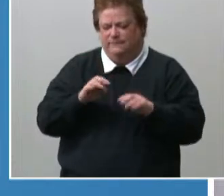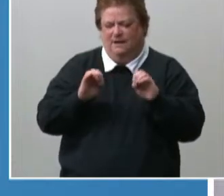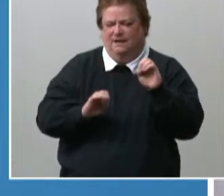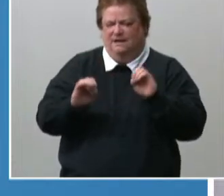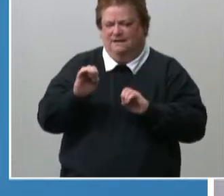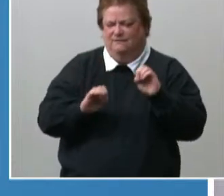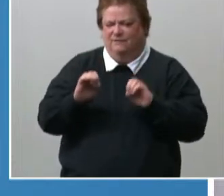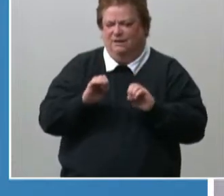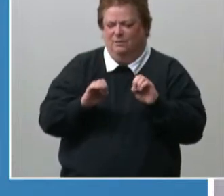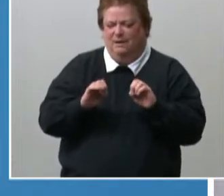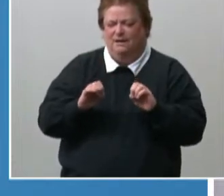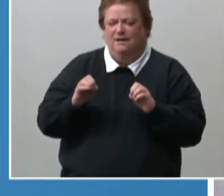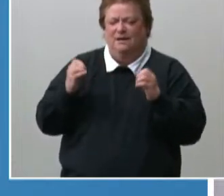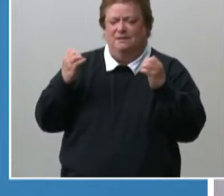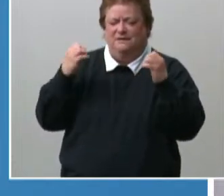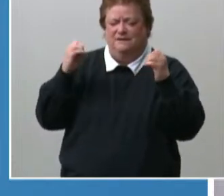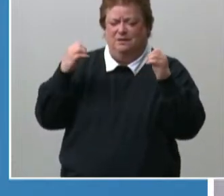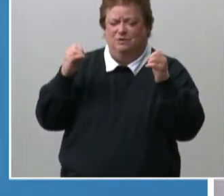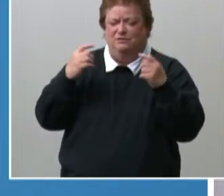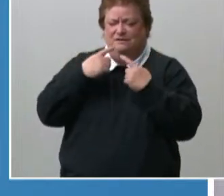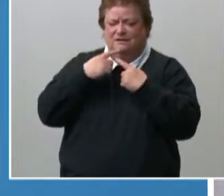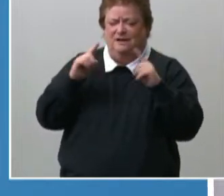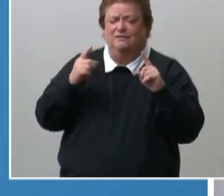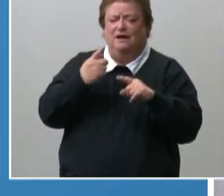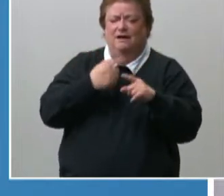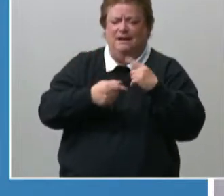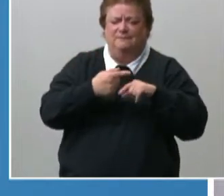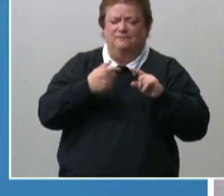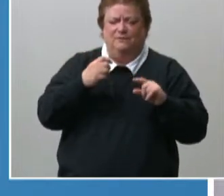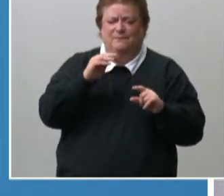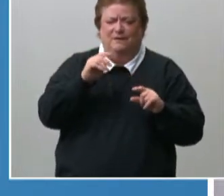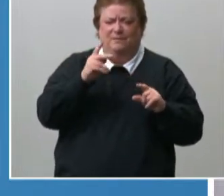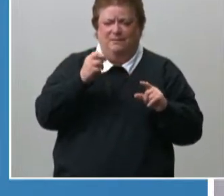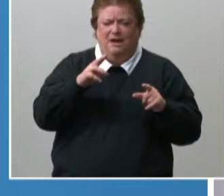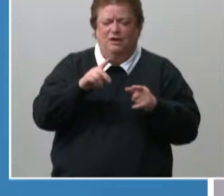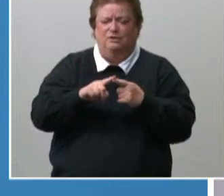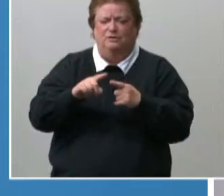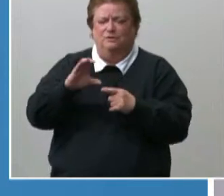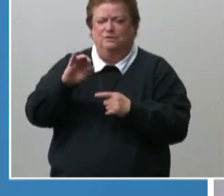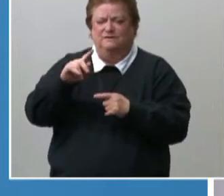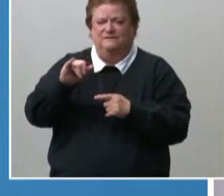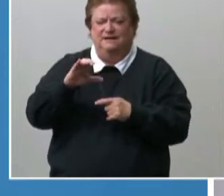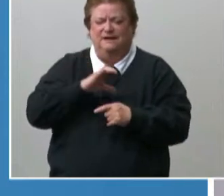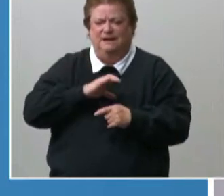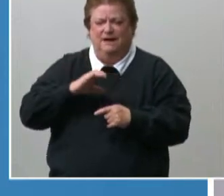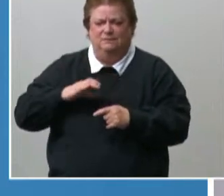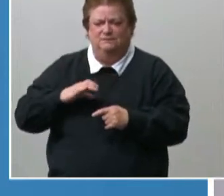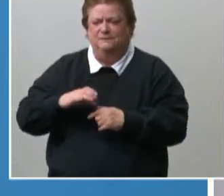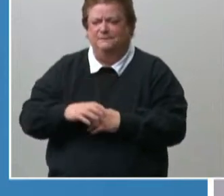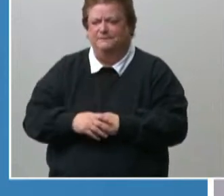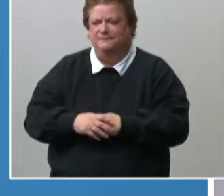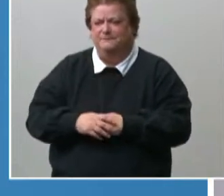But the emergency declaration comes from the mayor to the city council and the county board.